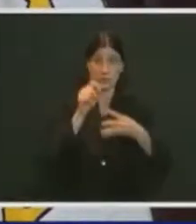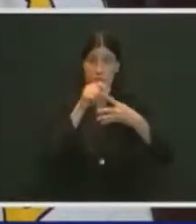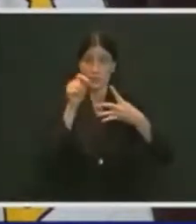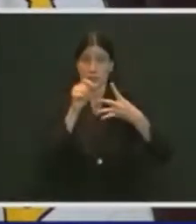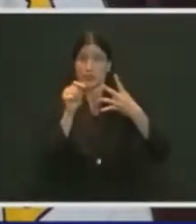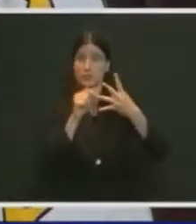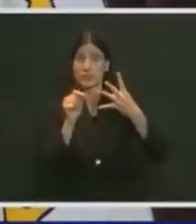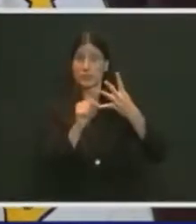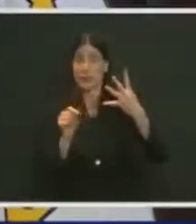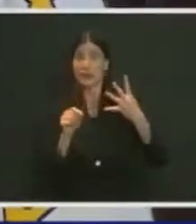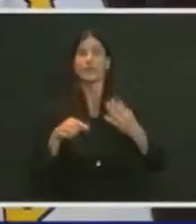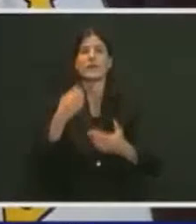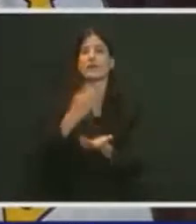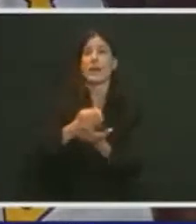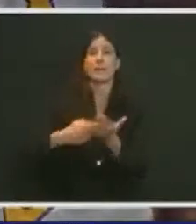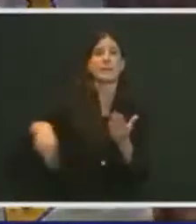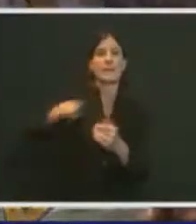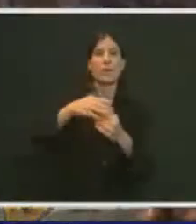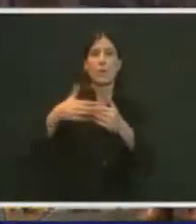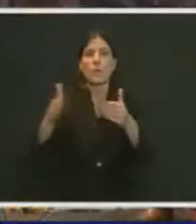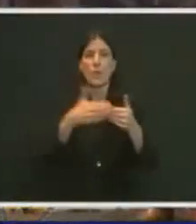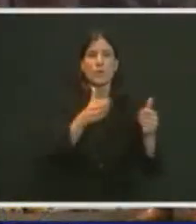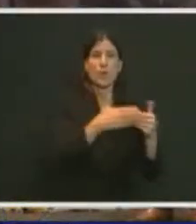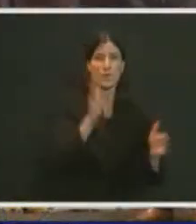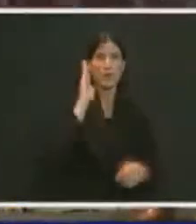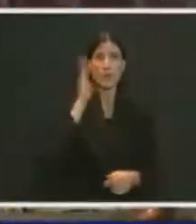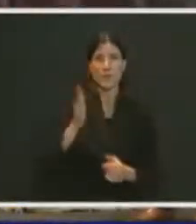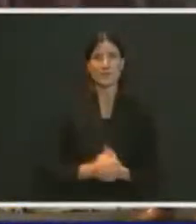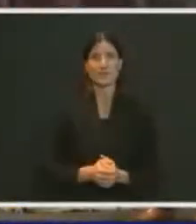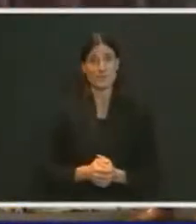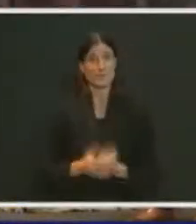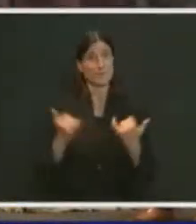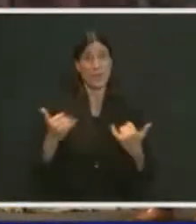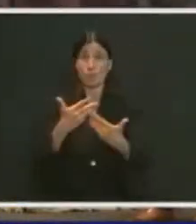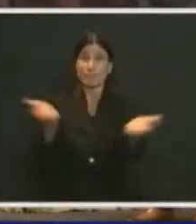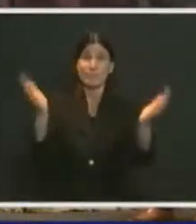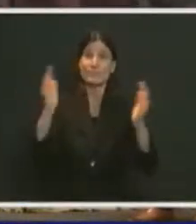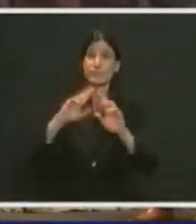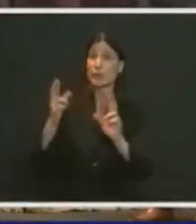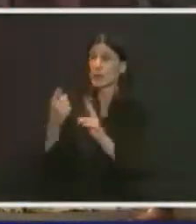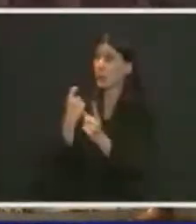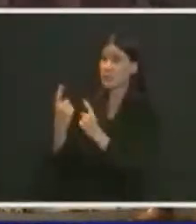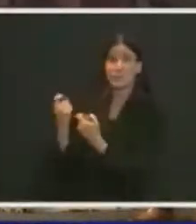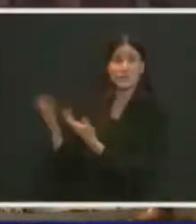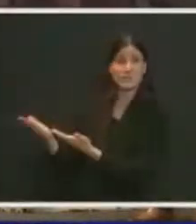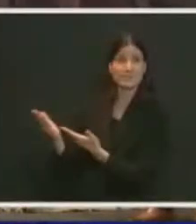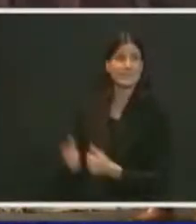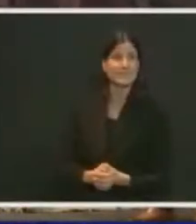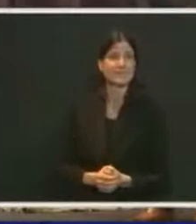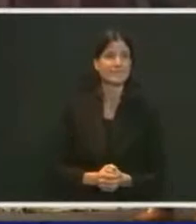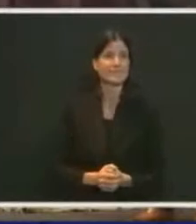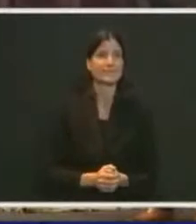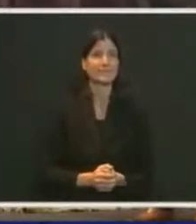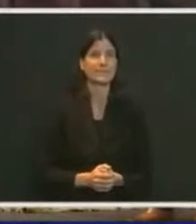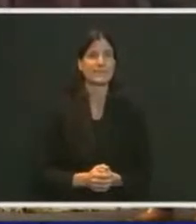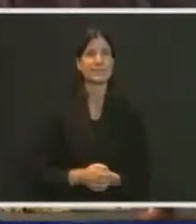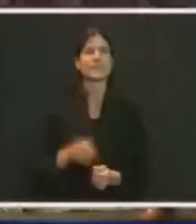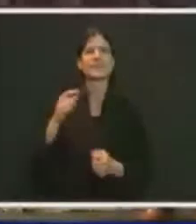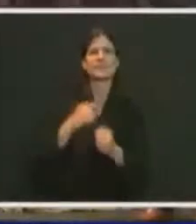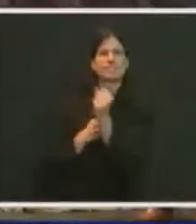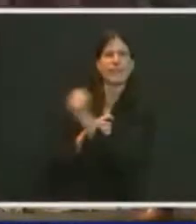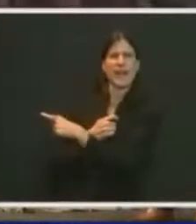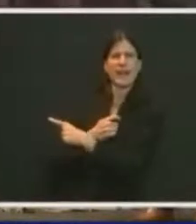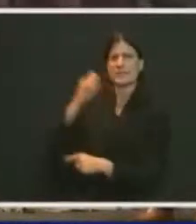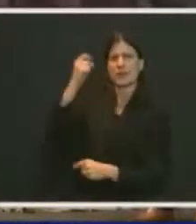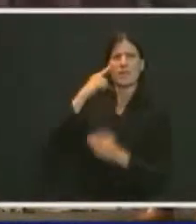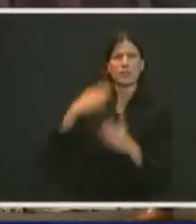will get us going with questions. I think previously you had set a potential time frame for first phase around